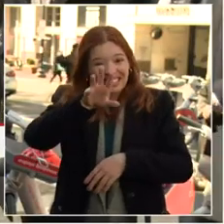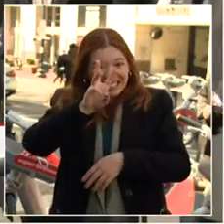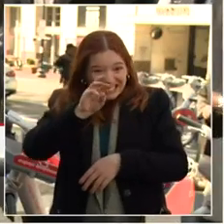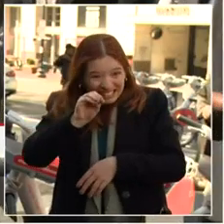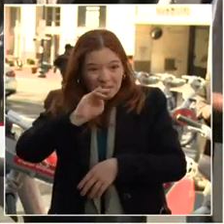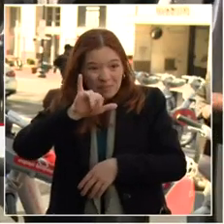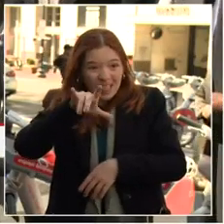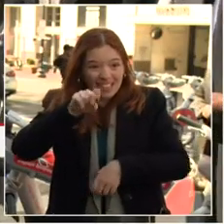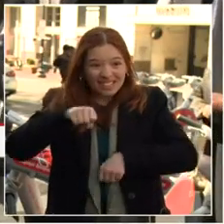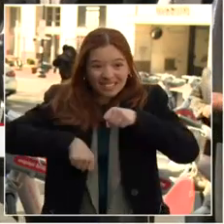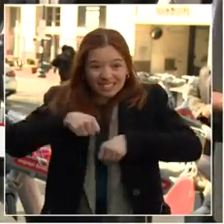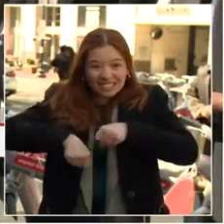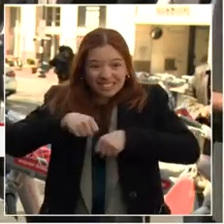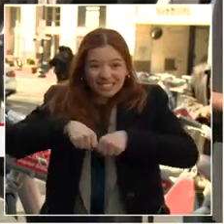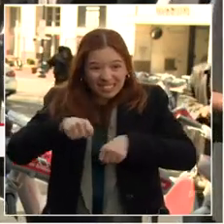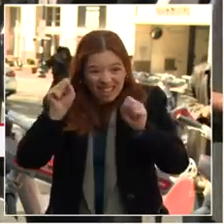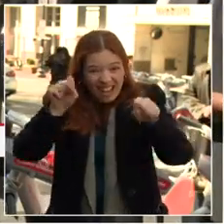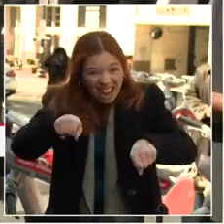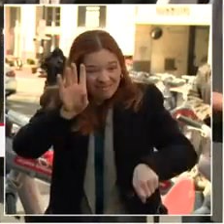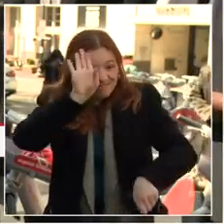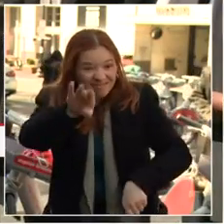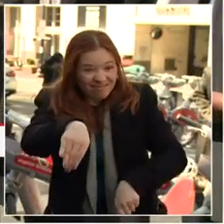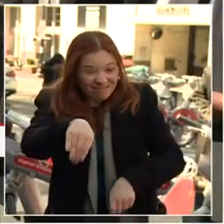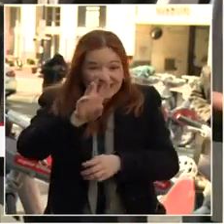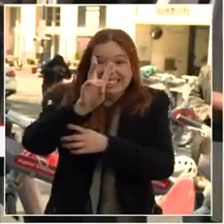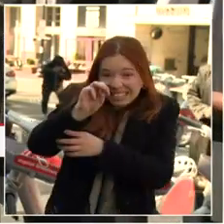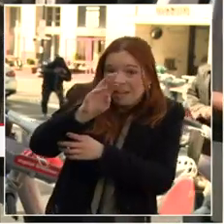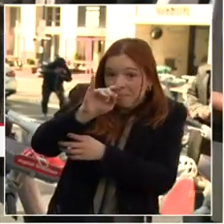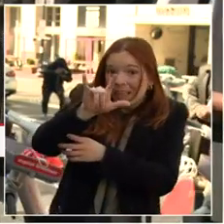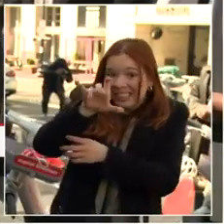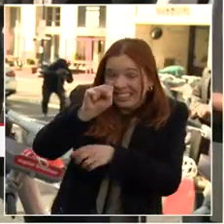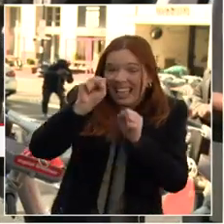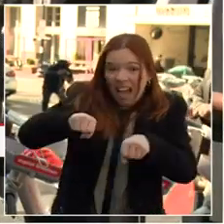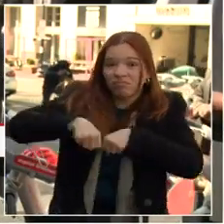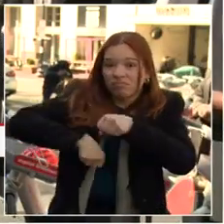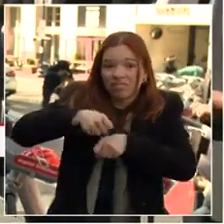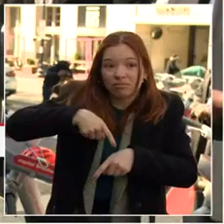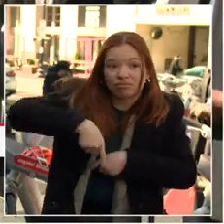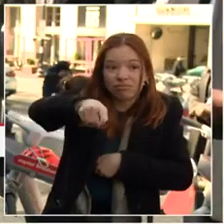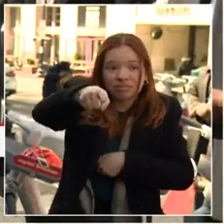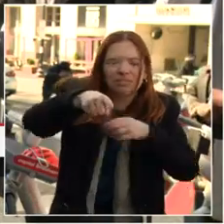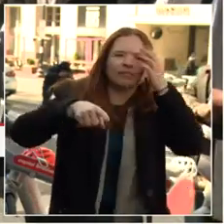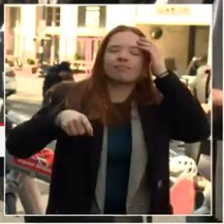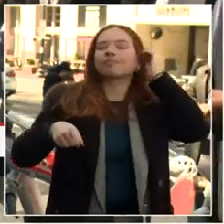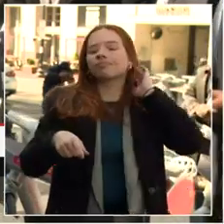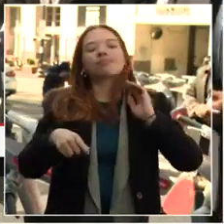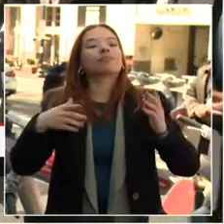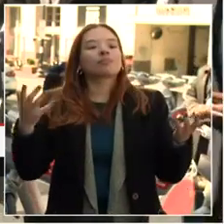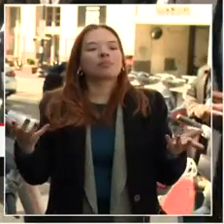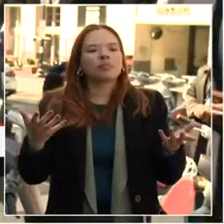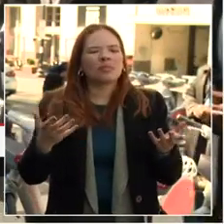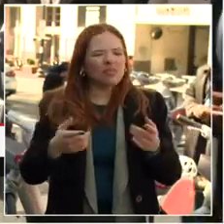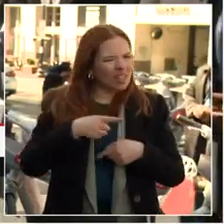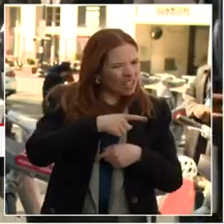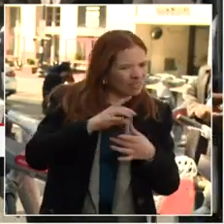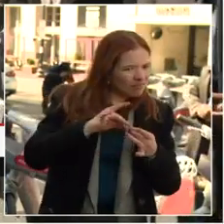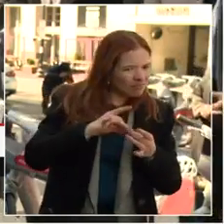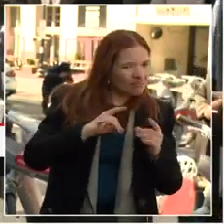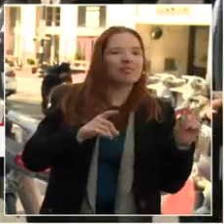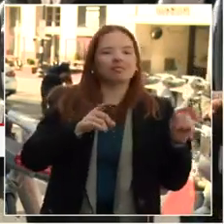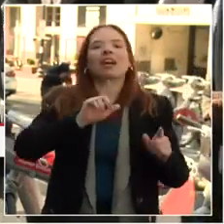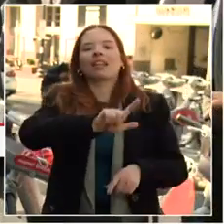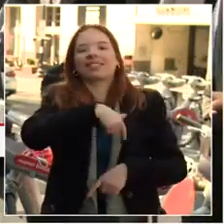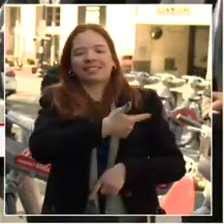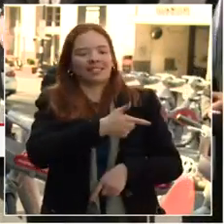congratulations on this big announcement. And am I introducing Director Lott, or do you want to do that? All right, I'm going to turn it back to the mayor to introduce the DDOT director. Thank